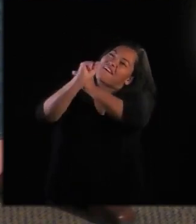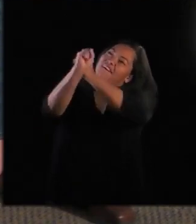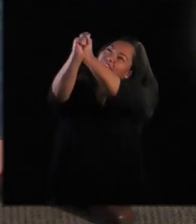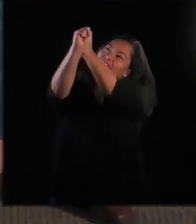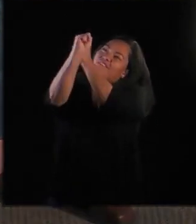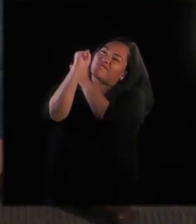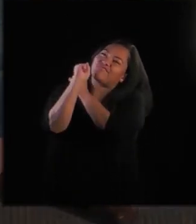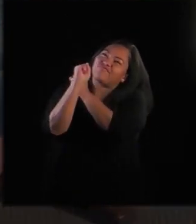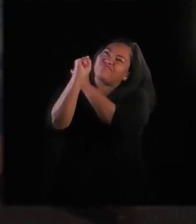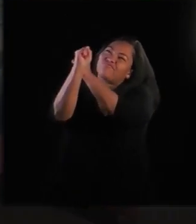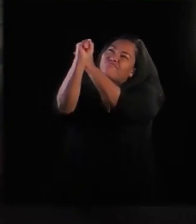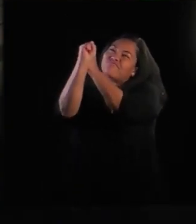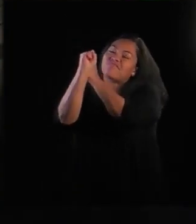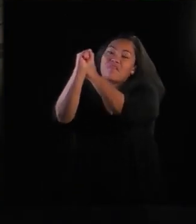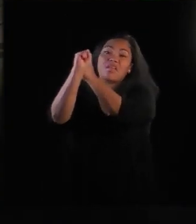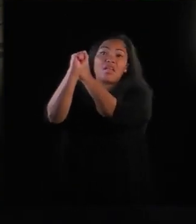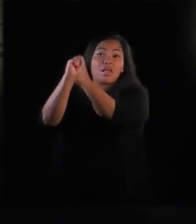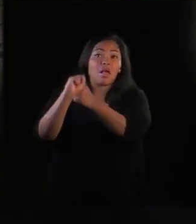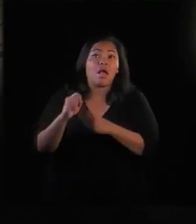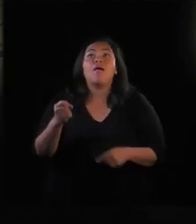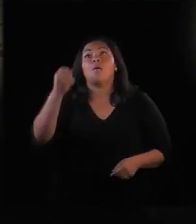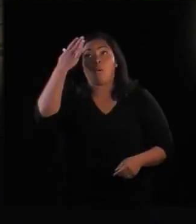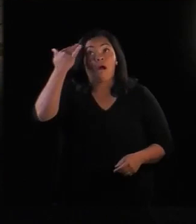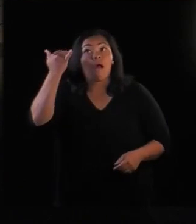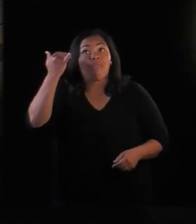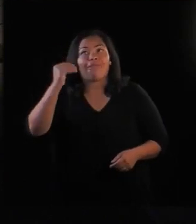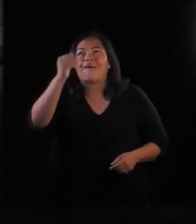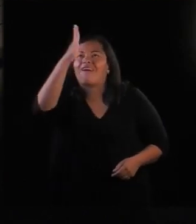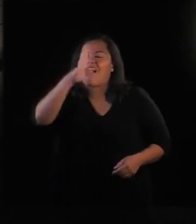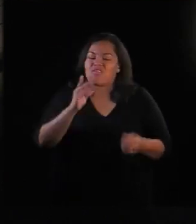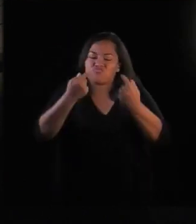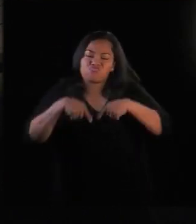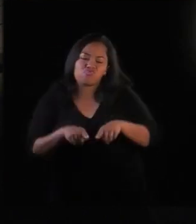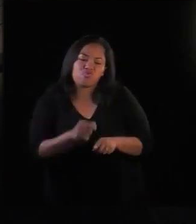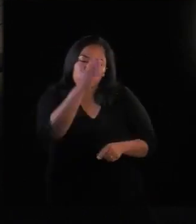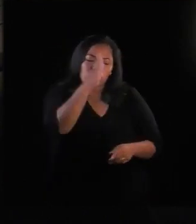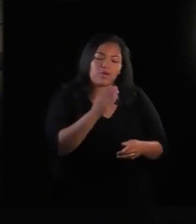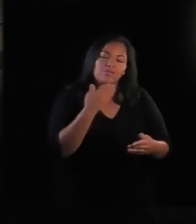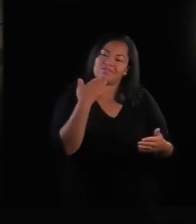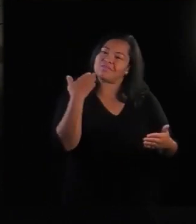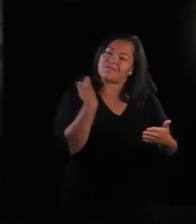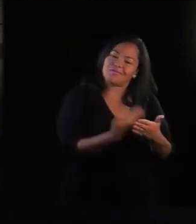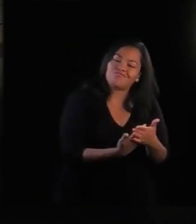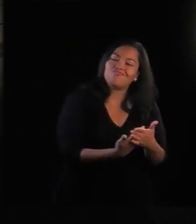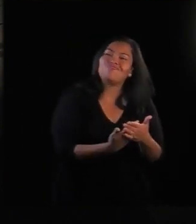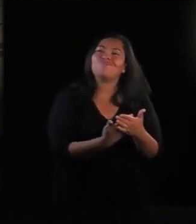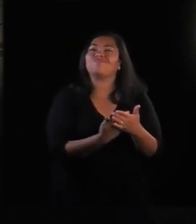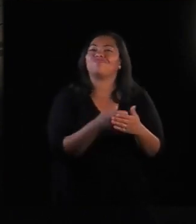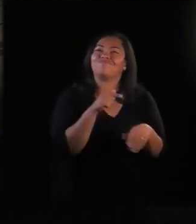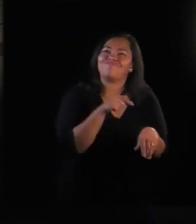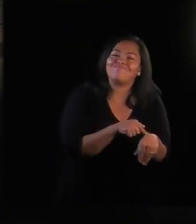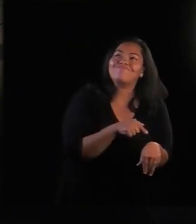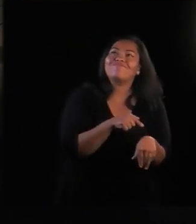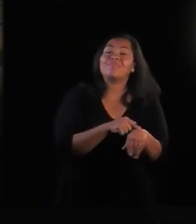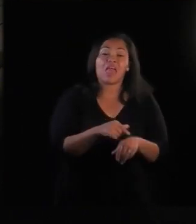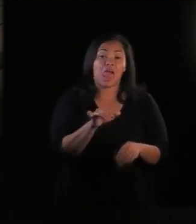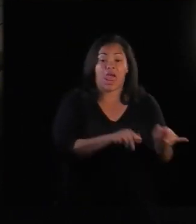friend. Yes, he does. It's the God of the mountains,